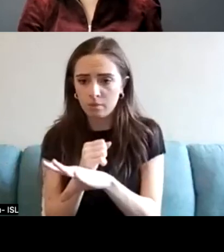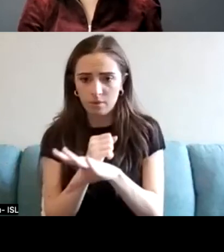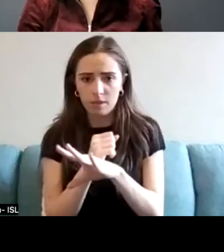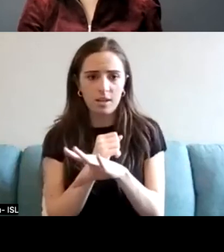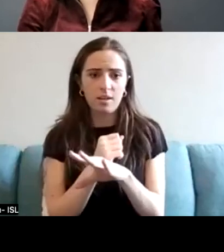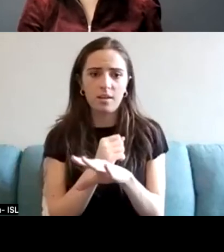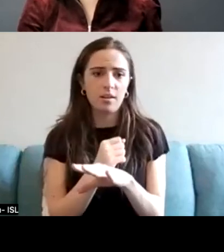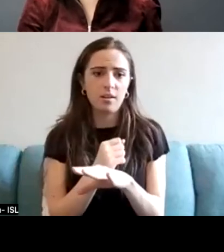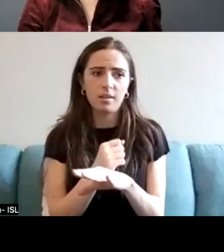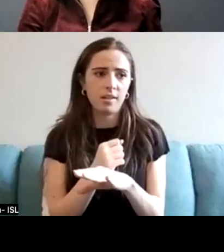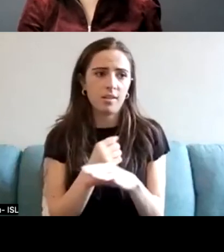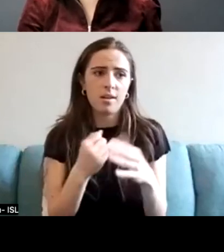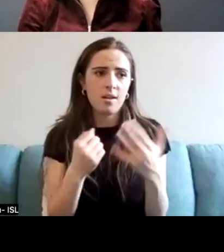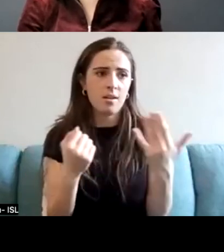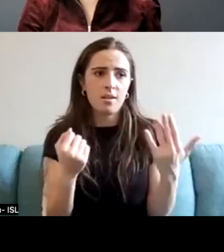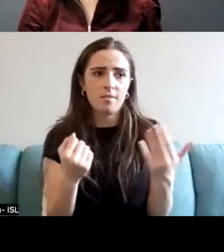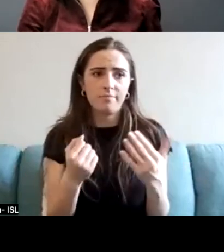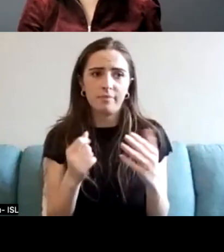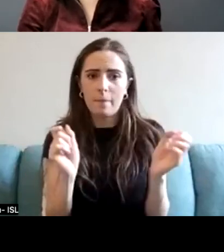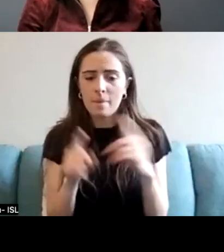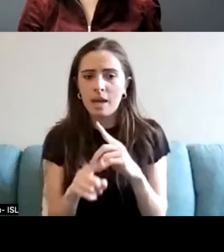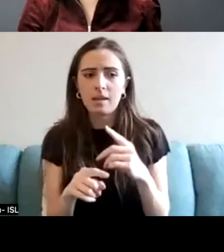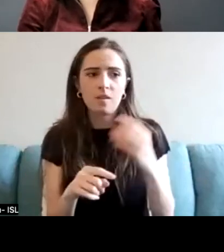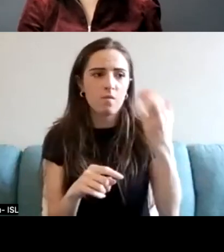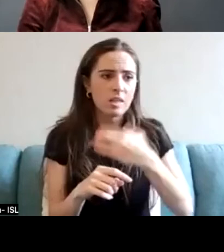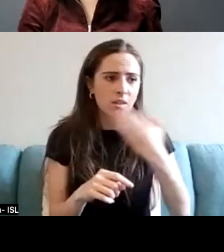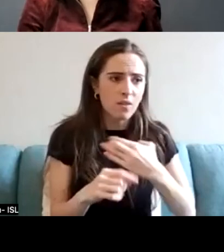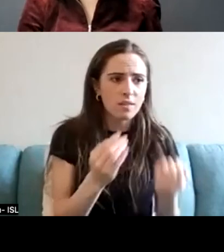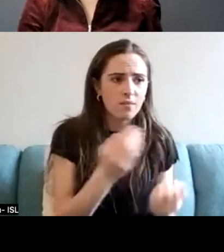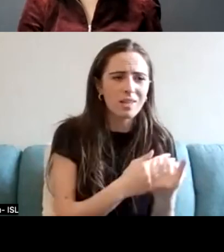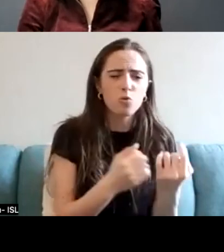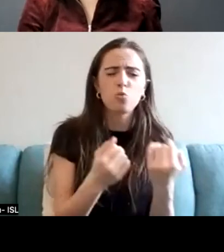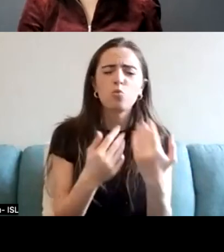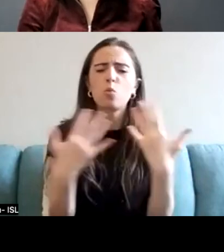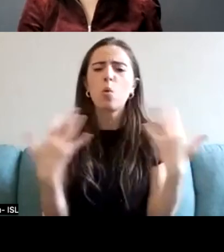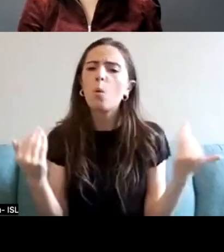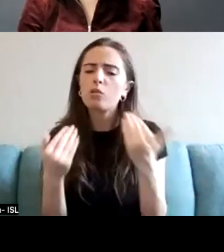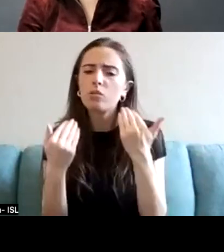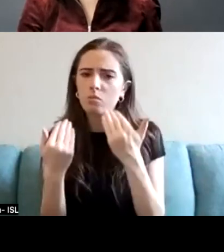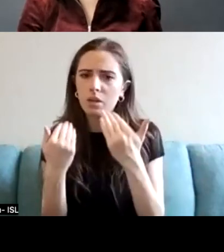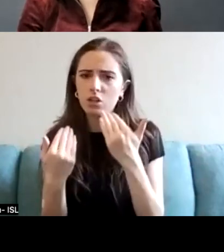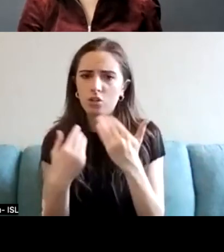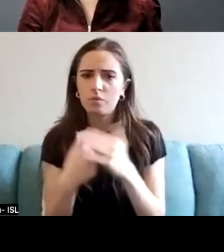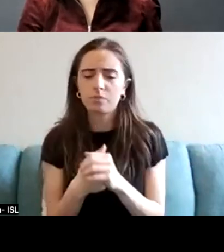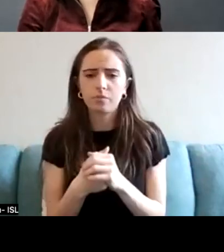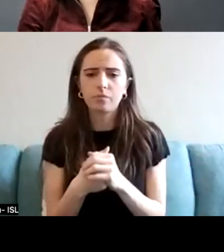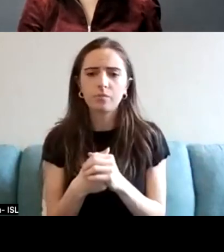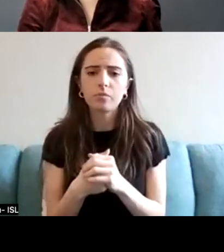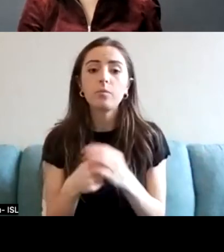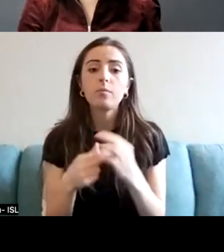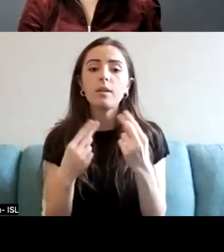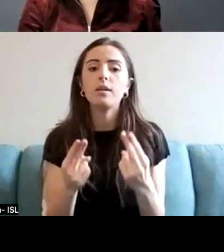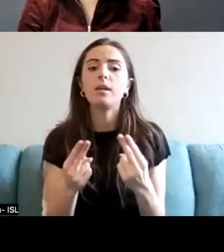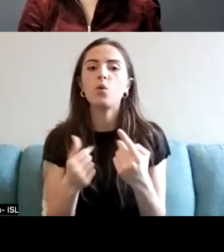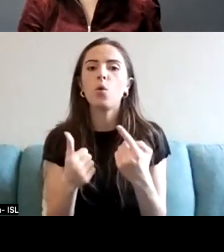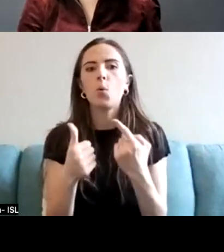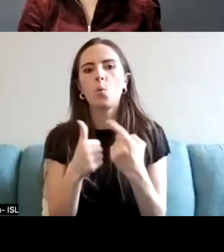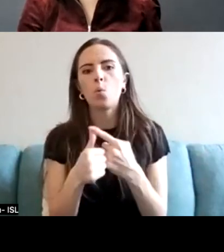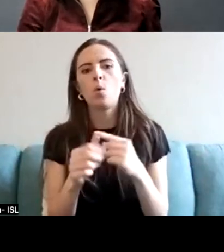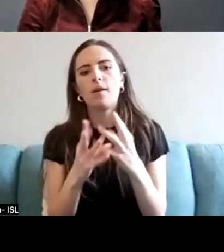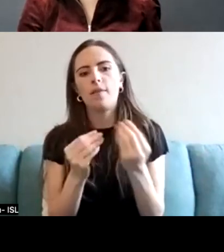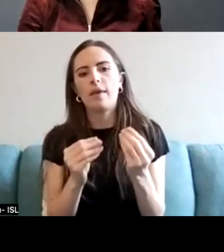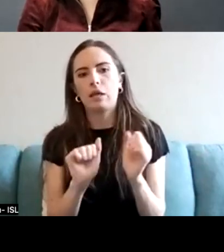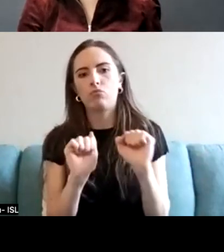the post, whether it's in-person events. So find one step that your company can do to